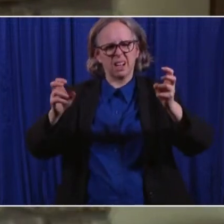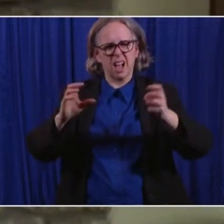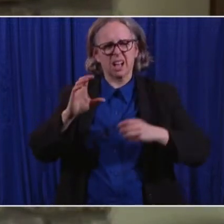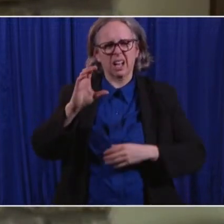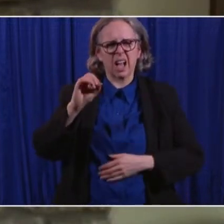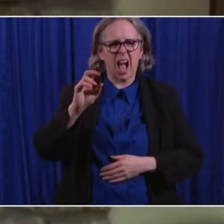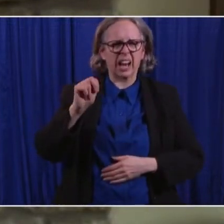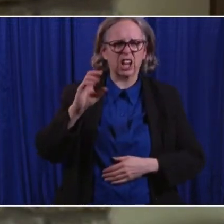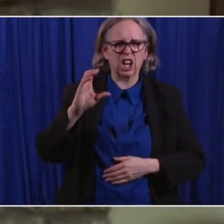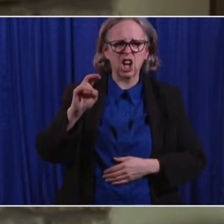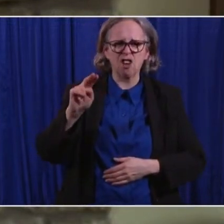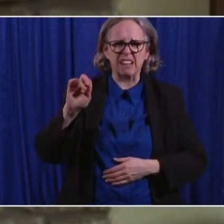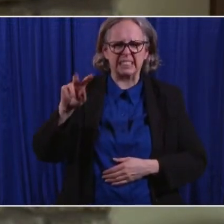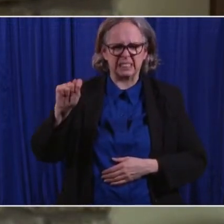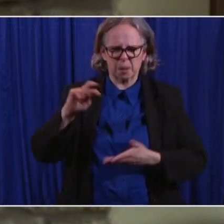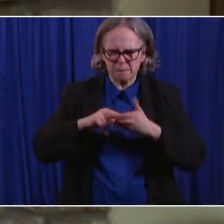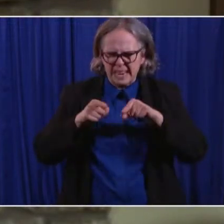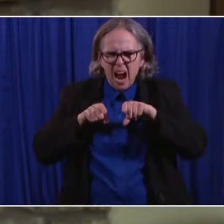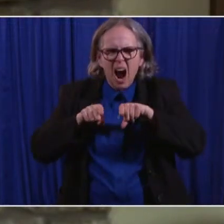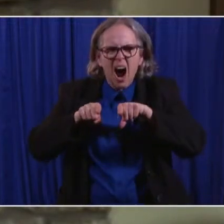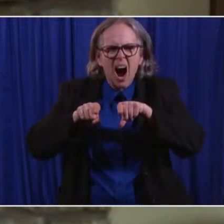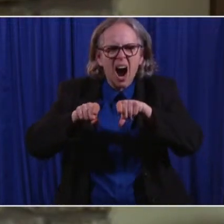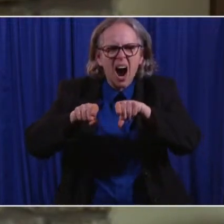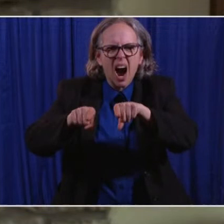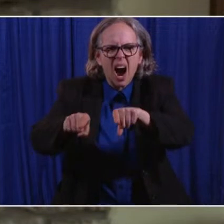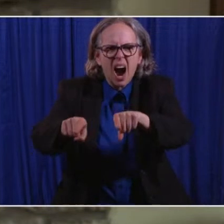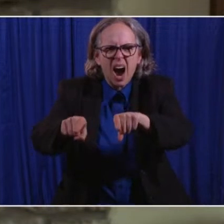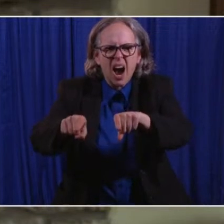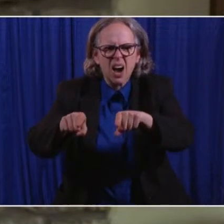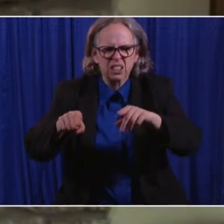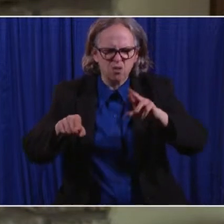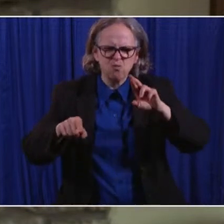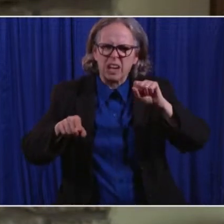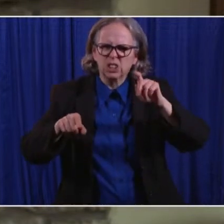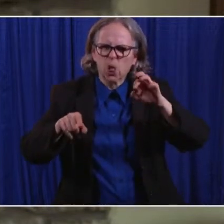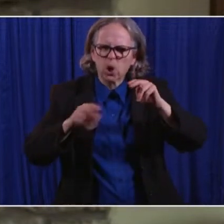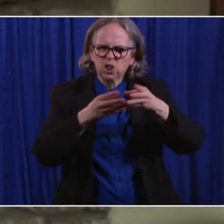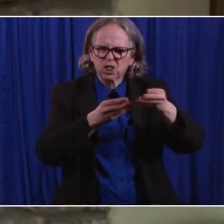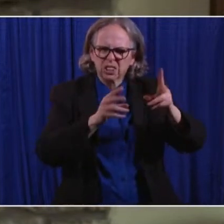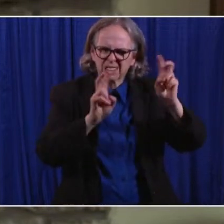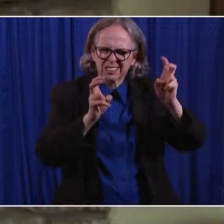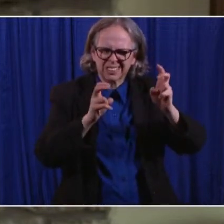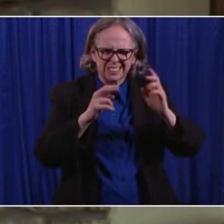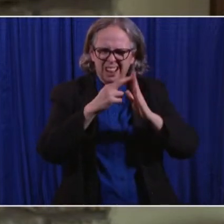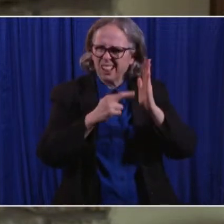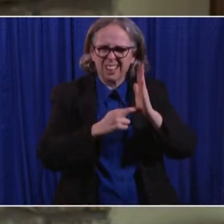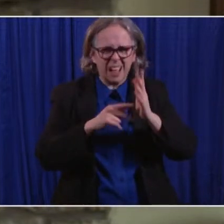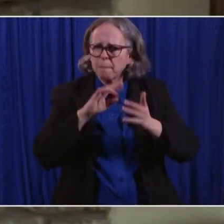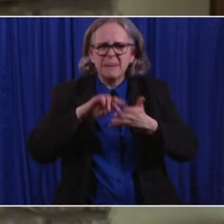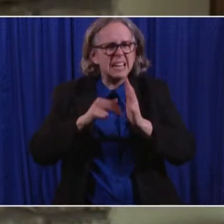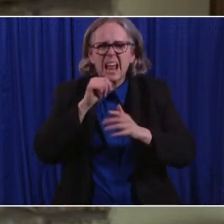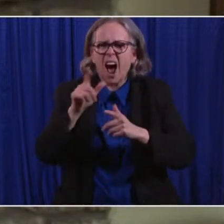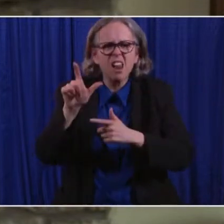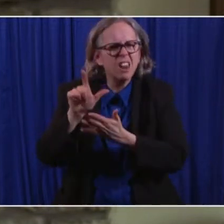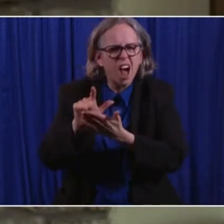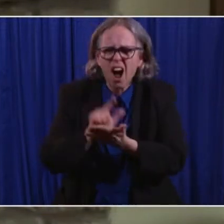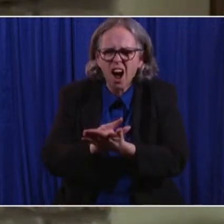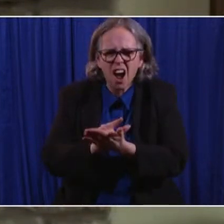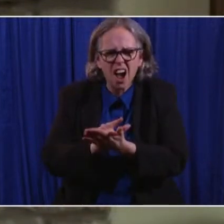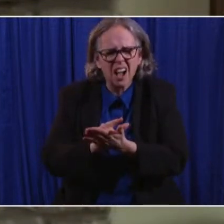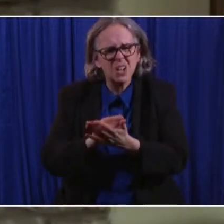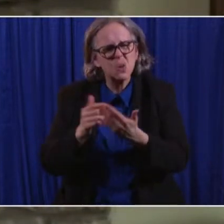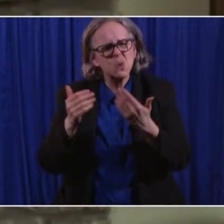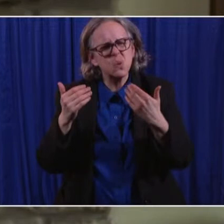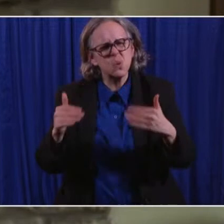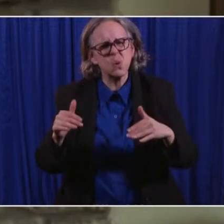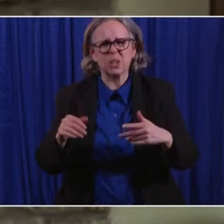that's not a bill. That's not a law. Further, second point about the constitutionality,